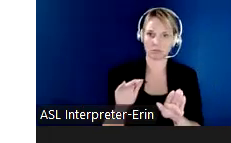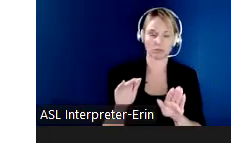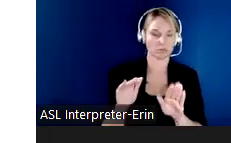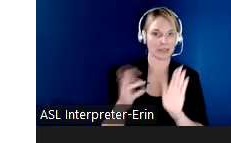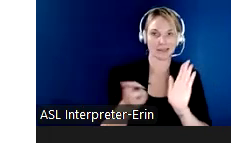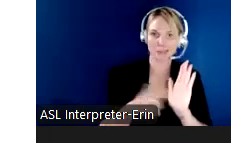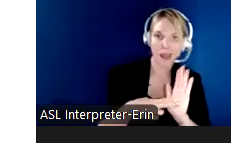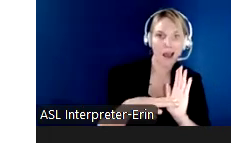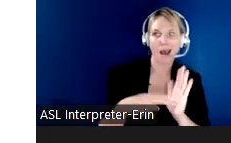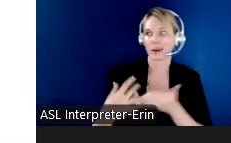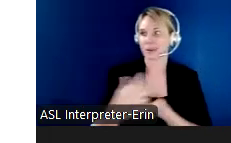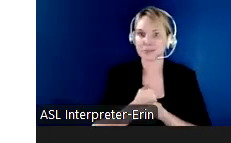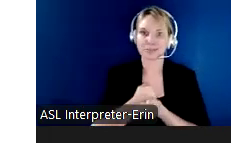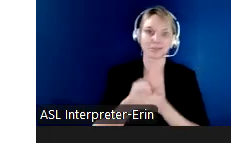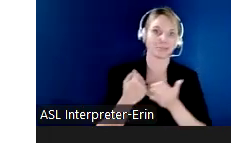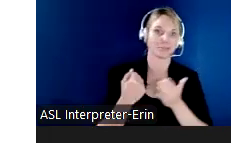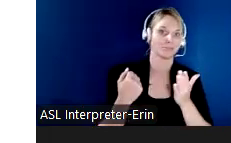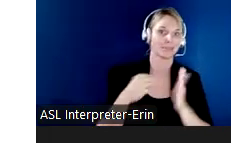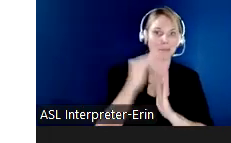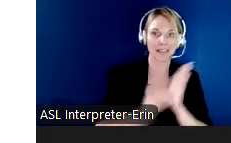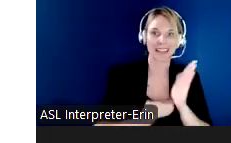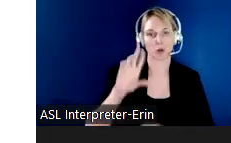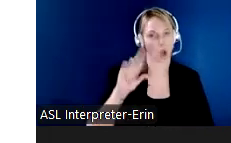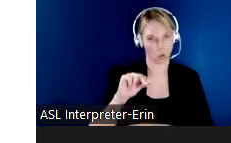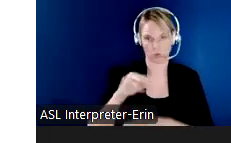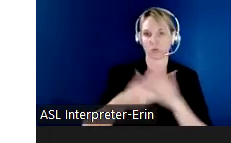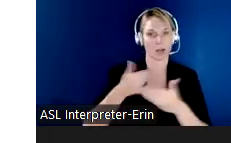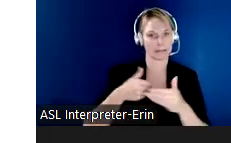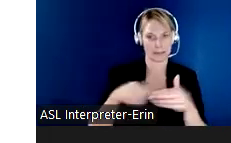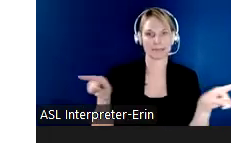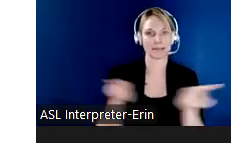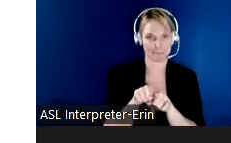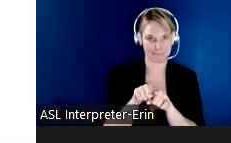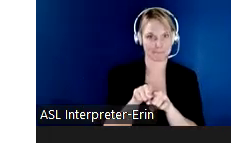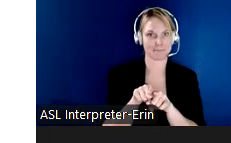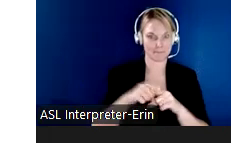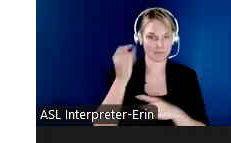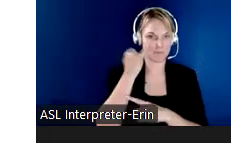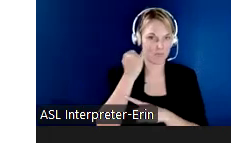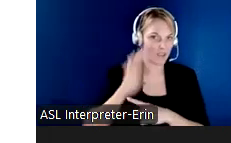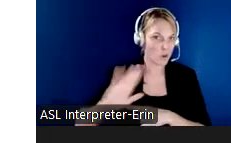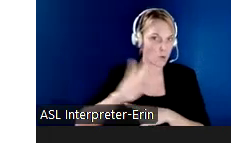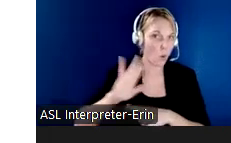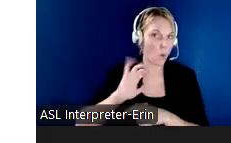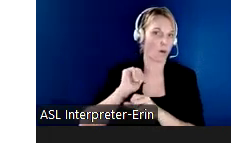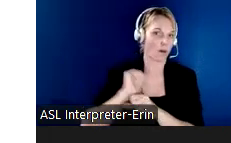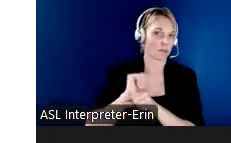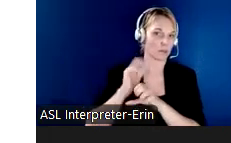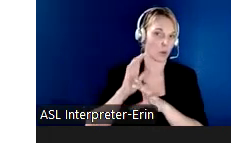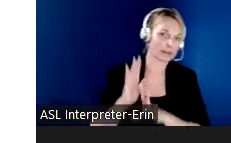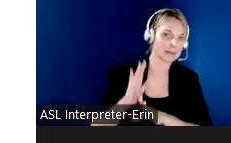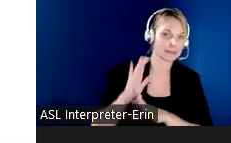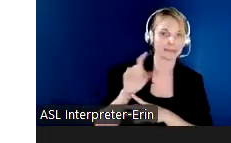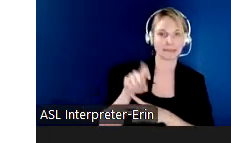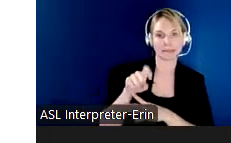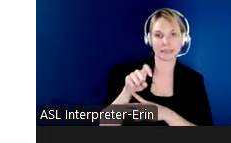signed. That process is staying totally the same. Whenever your employees need to make a change, essentially outside of open enrollment, they need to